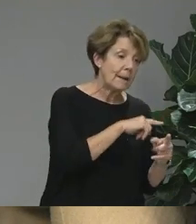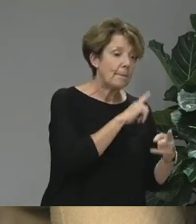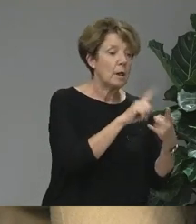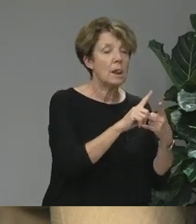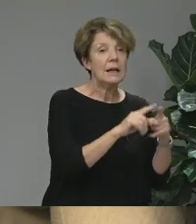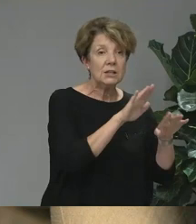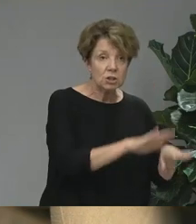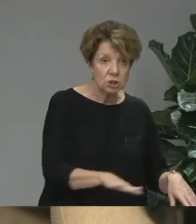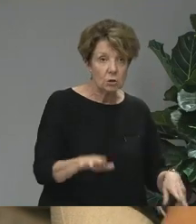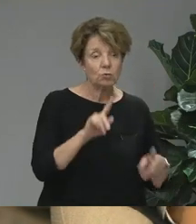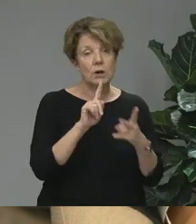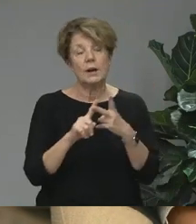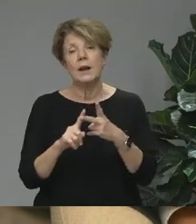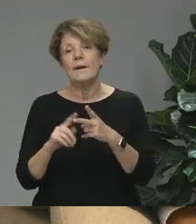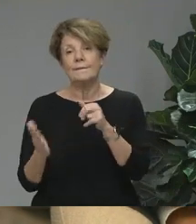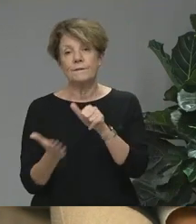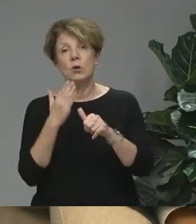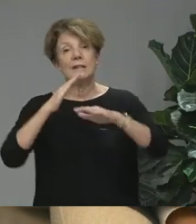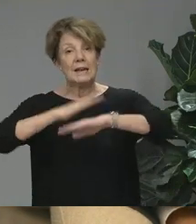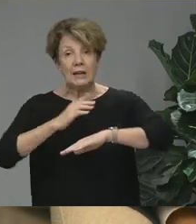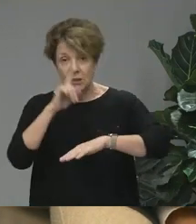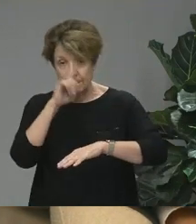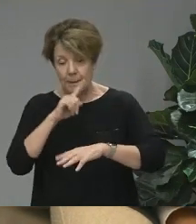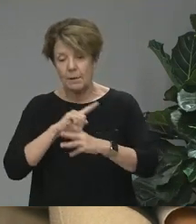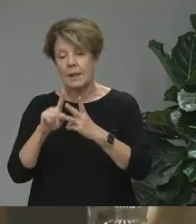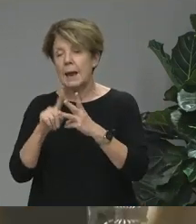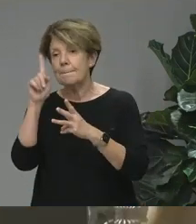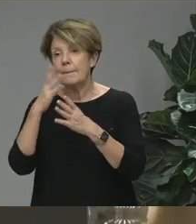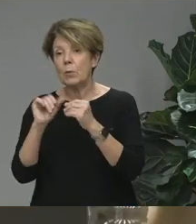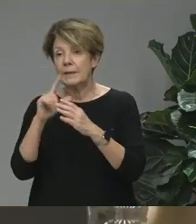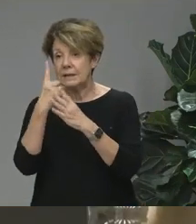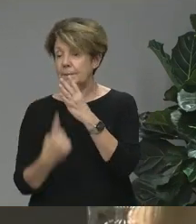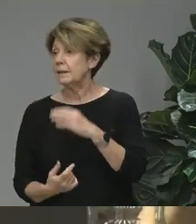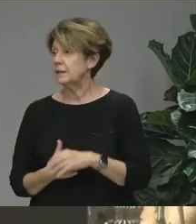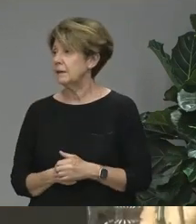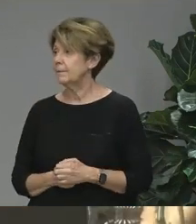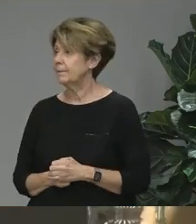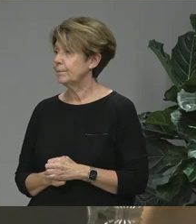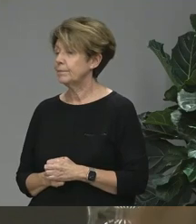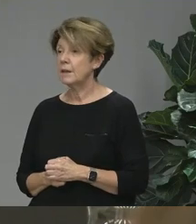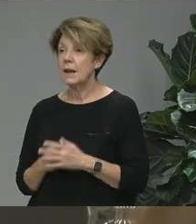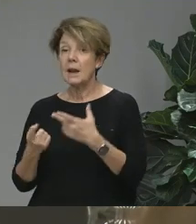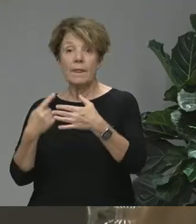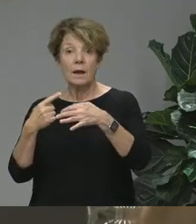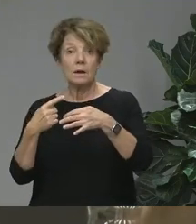First Nations, and people with disability. Thank you. Is there another question